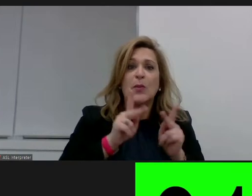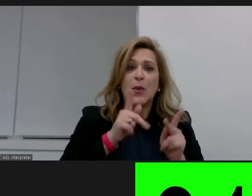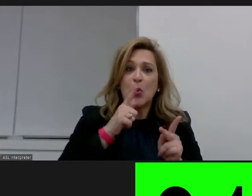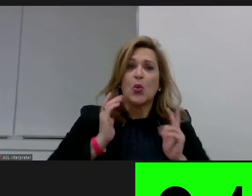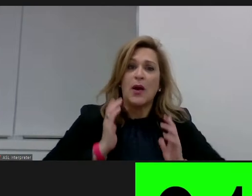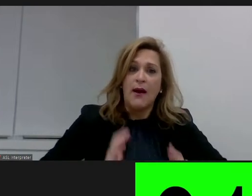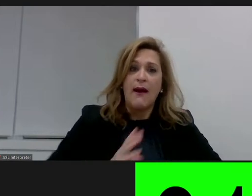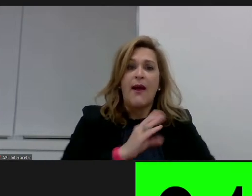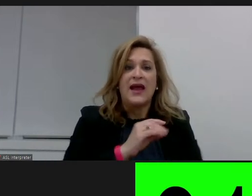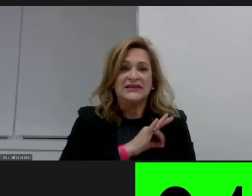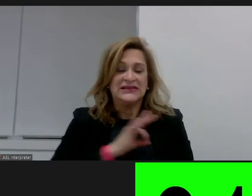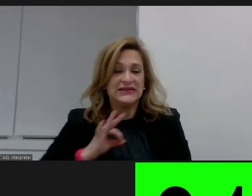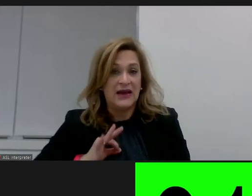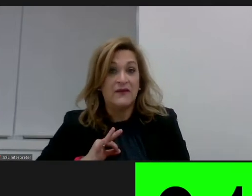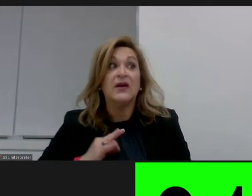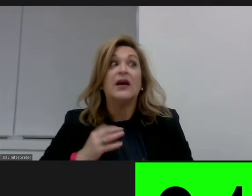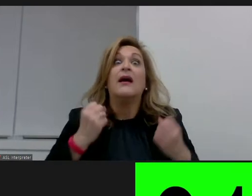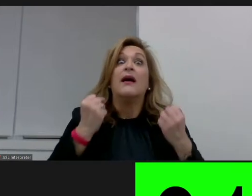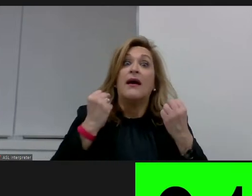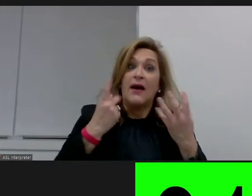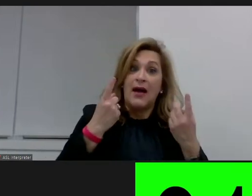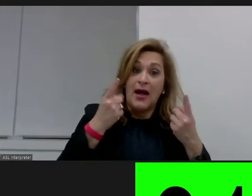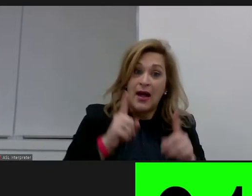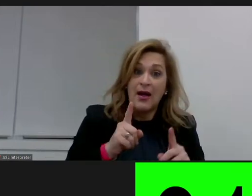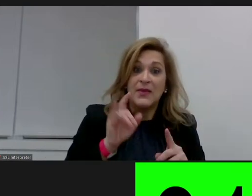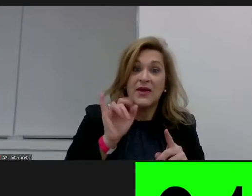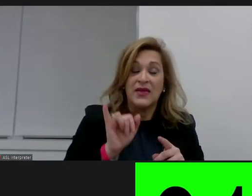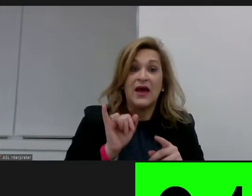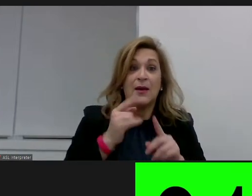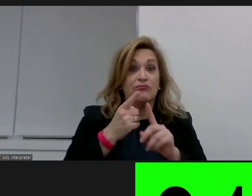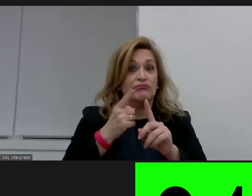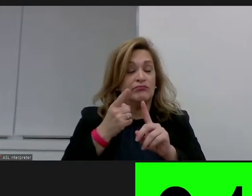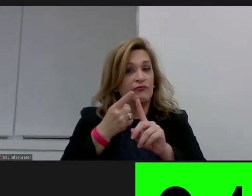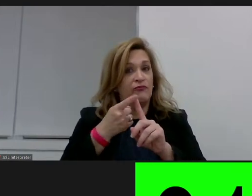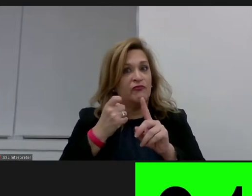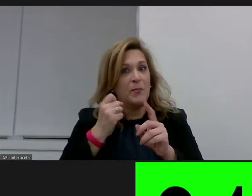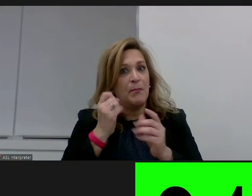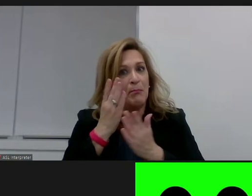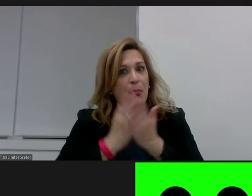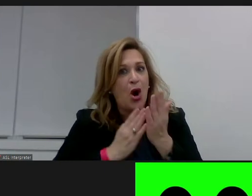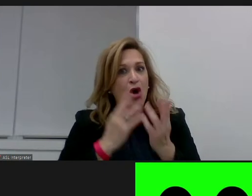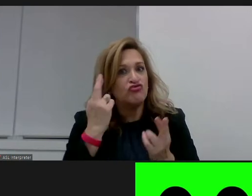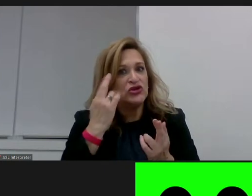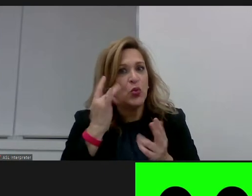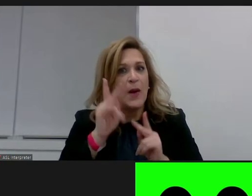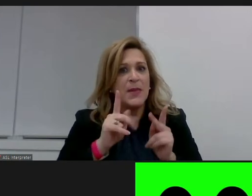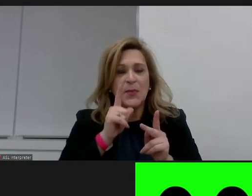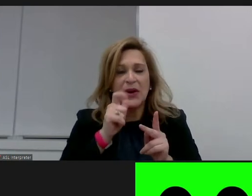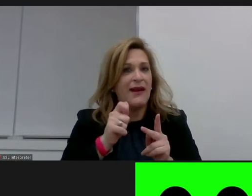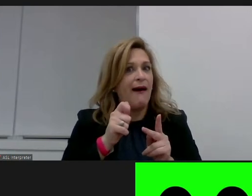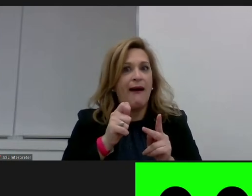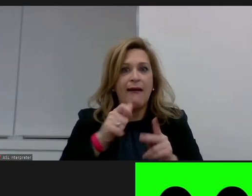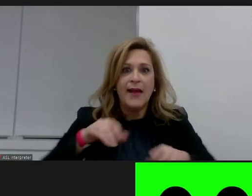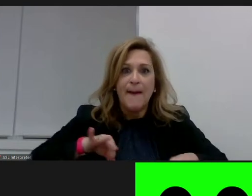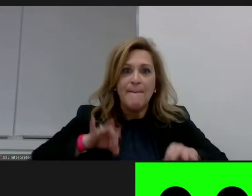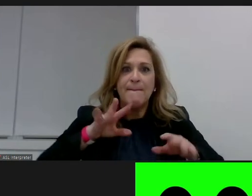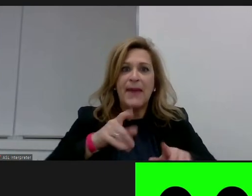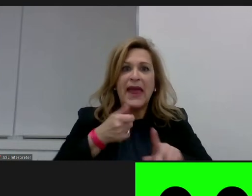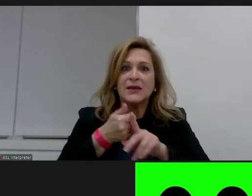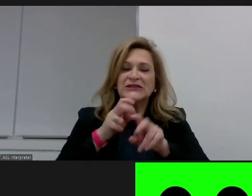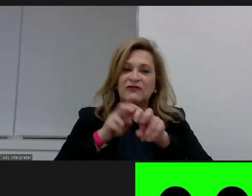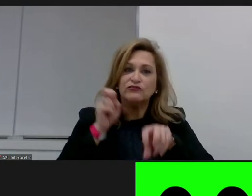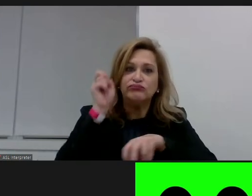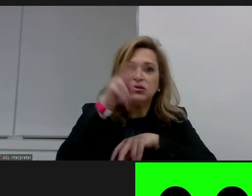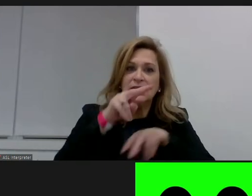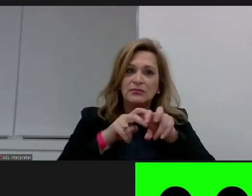as a result, there's a lot of fare evasion. That's part of the reason why so many people don't pay their fare. It's because they're being forced to use those